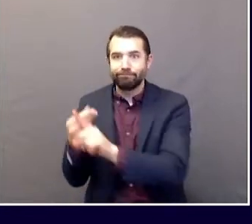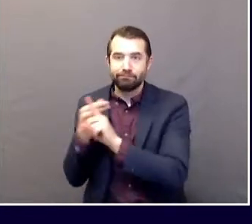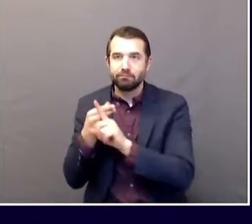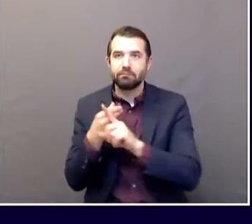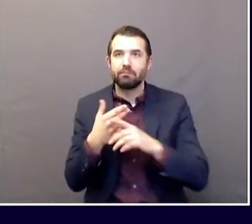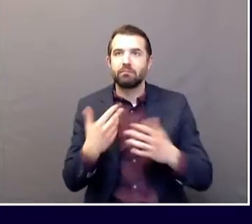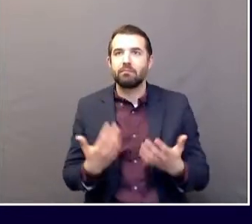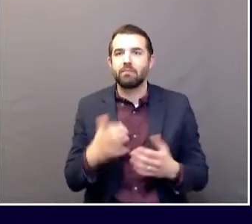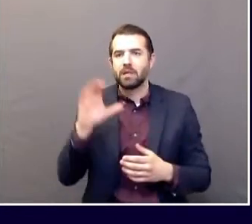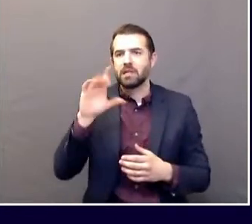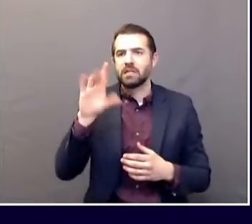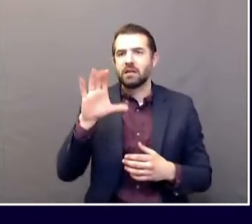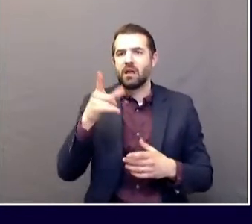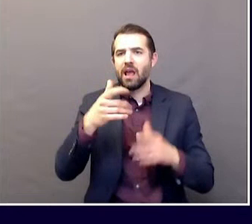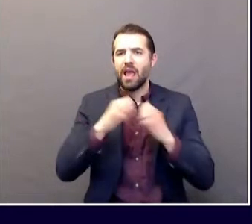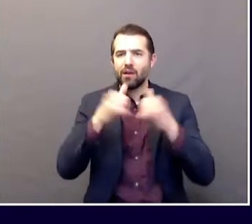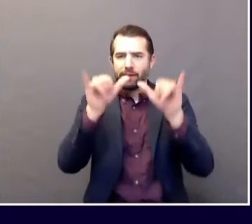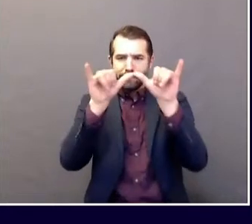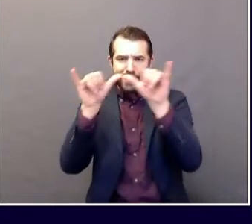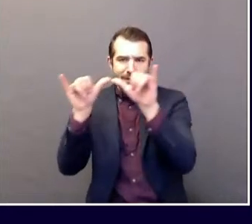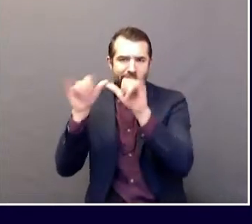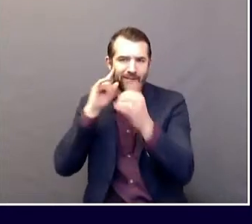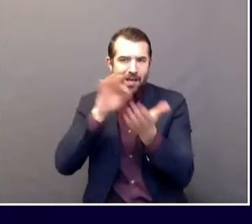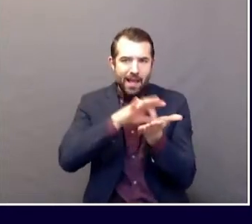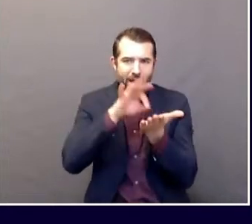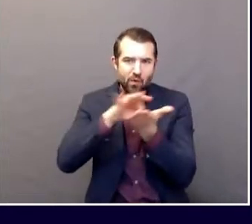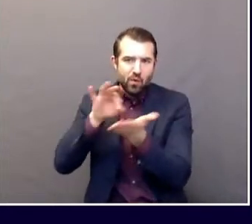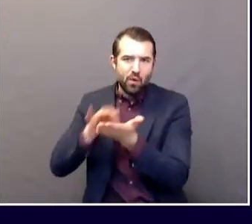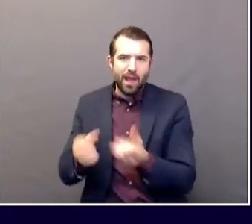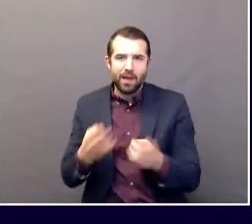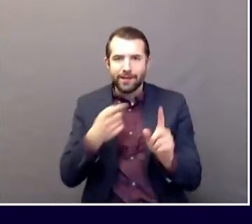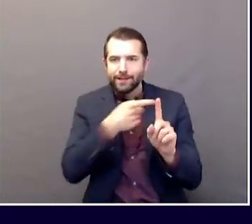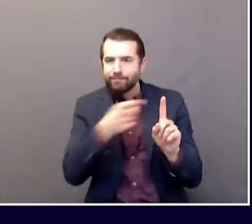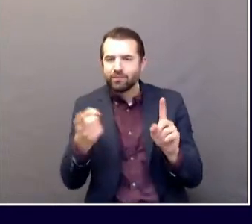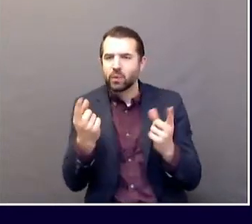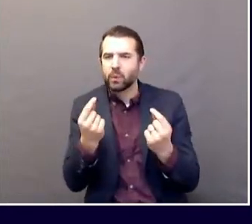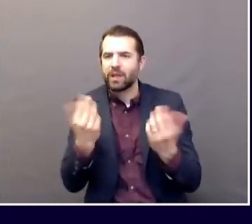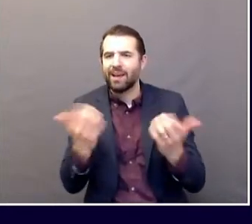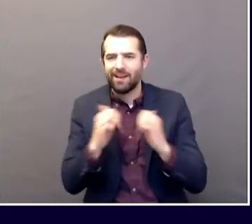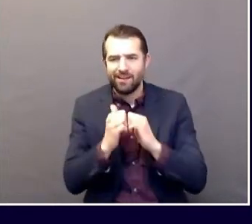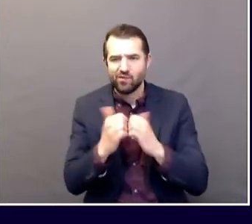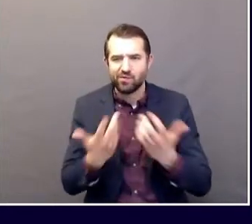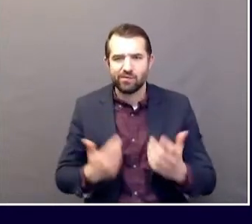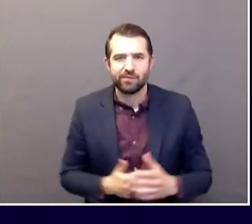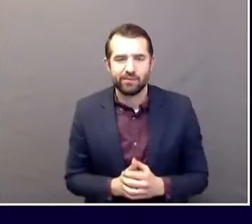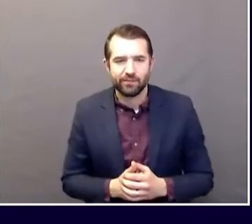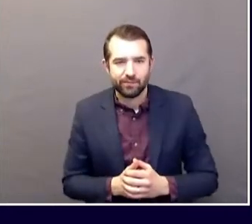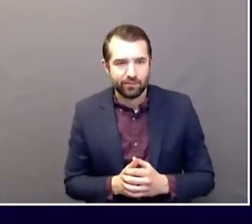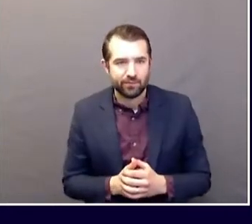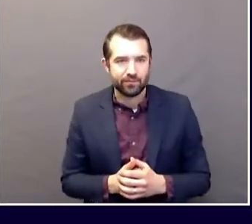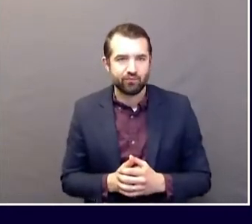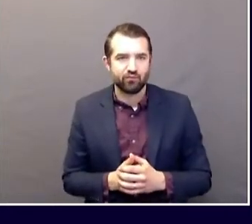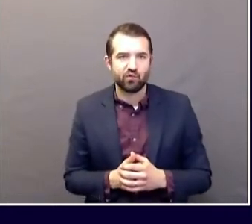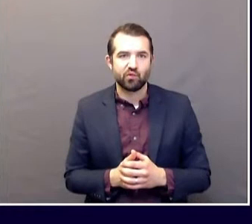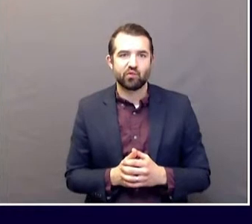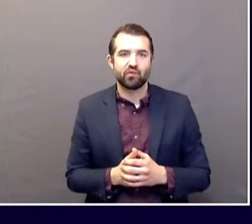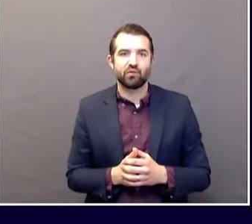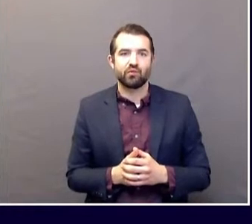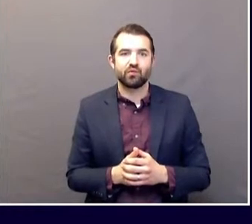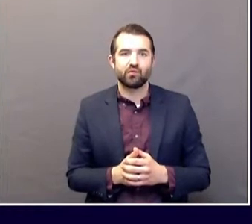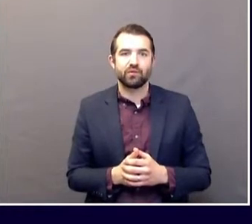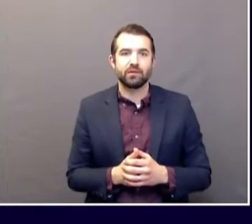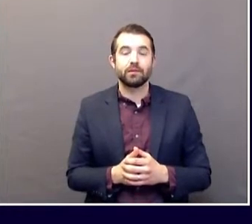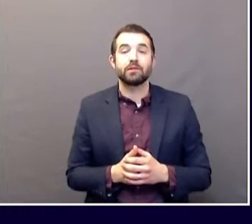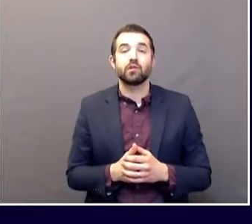doses administered, but are there other things being looked at as well? Yep. The principal one, Robbie, is how much of a particular